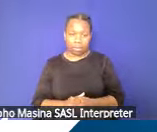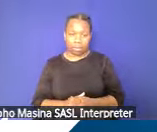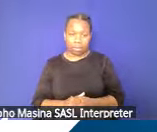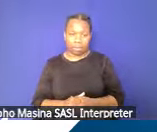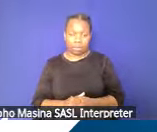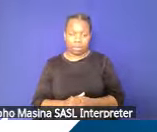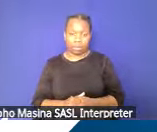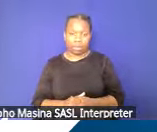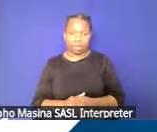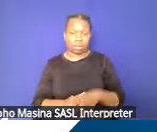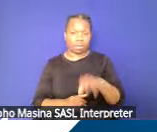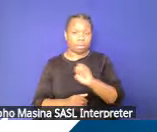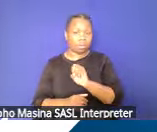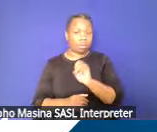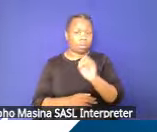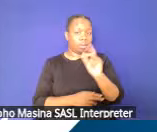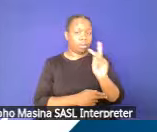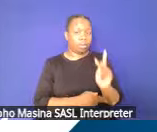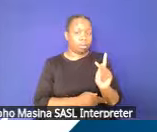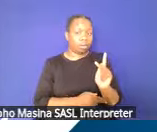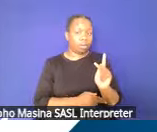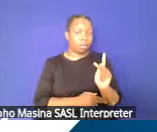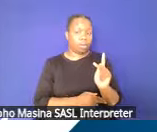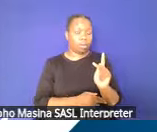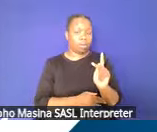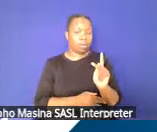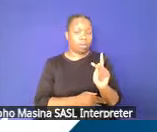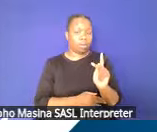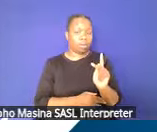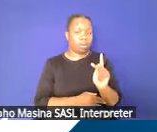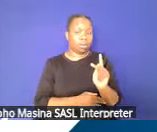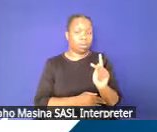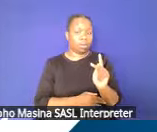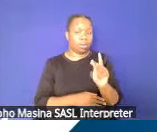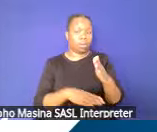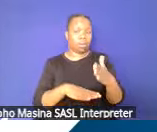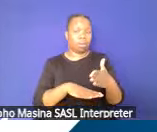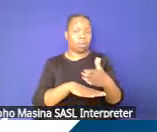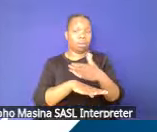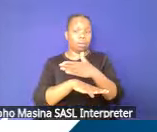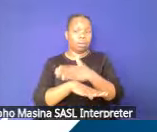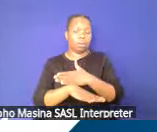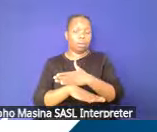Okay, now before the